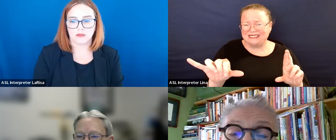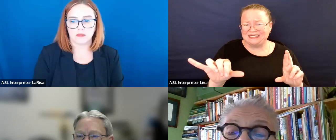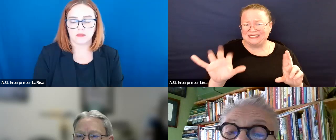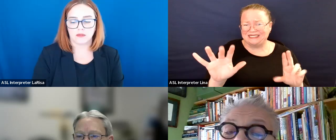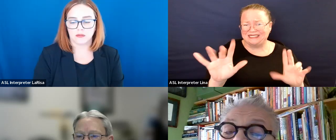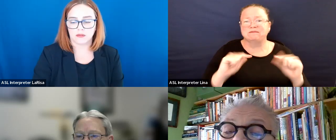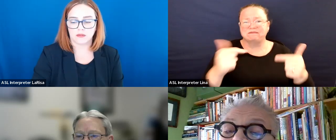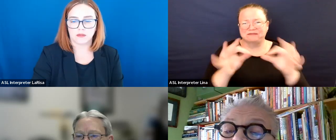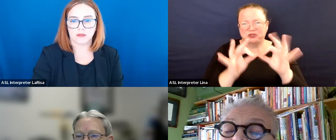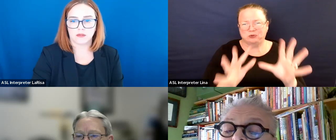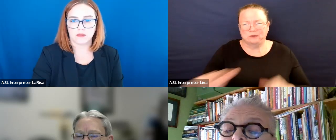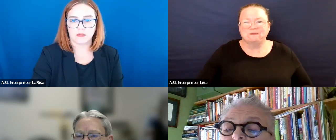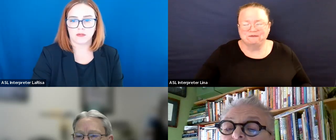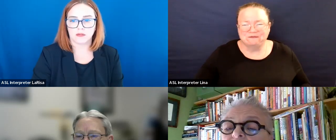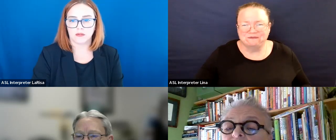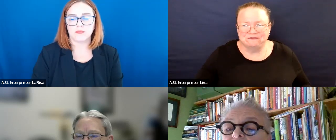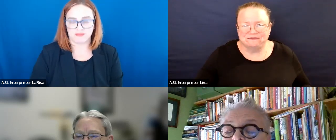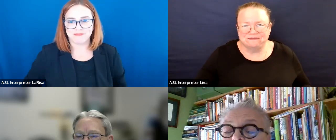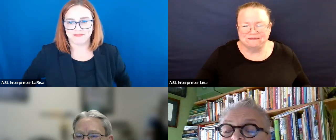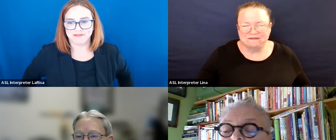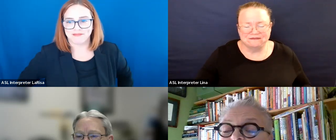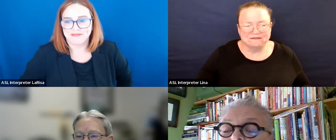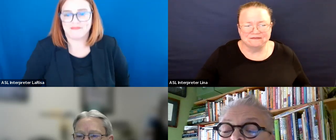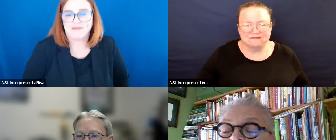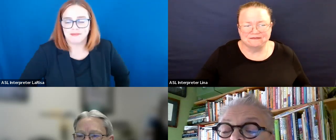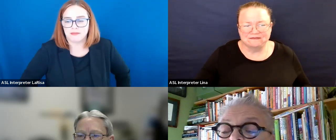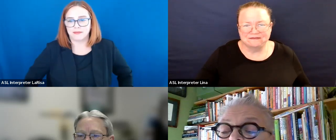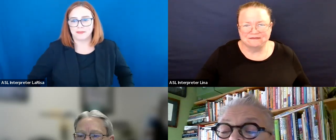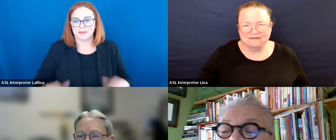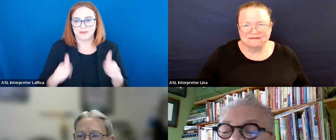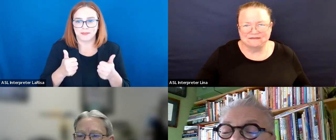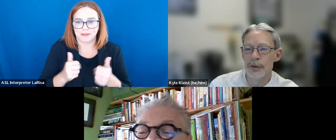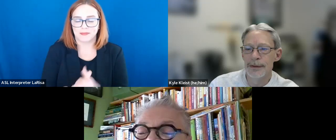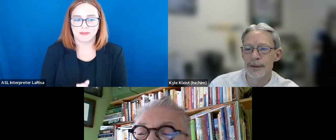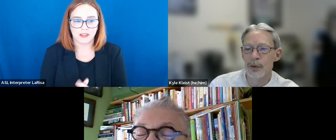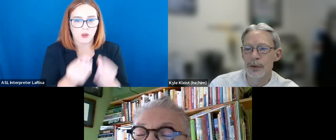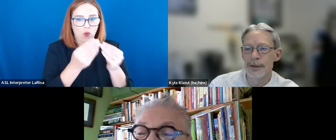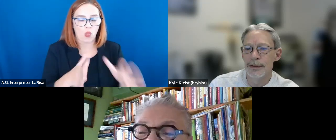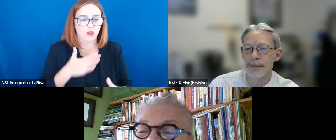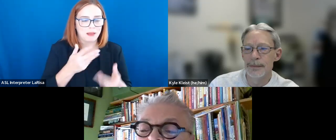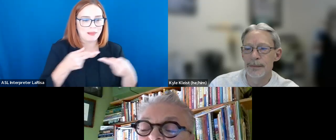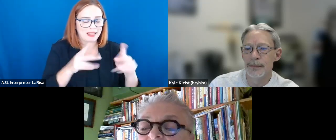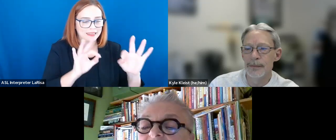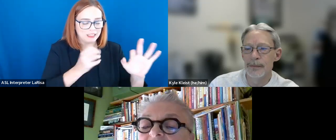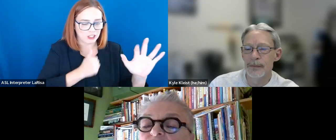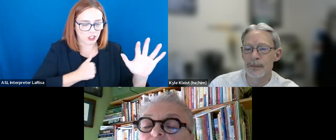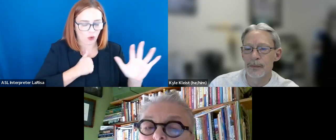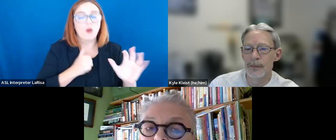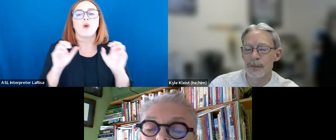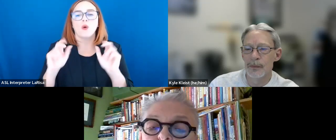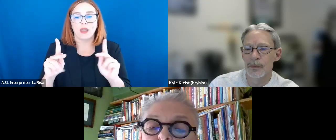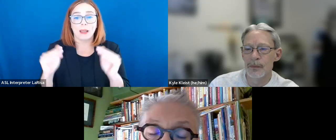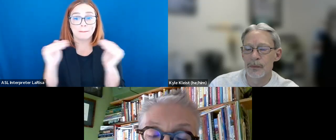There we go. Sorry, lost my place. There we go. In a peer support